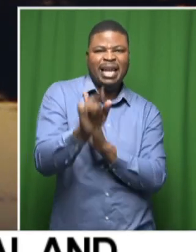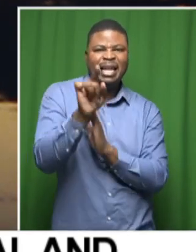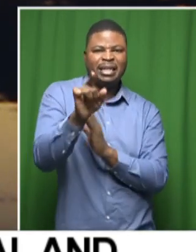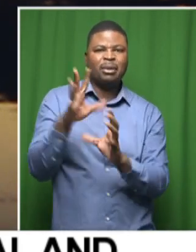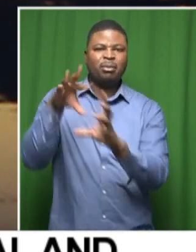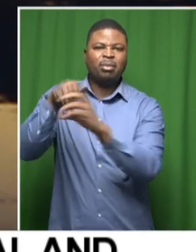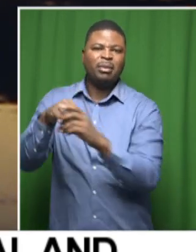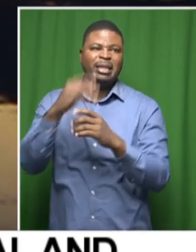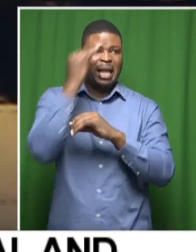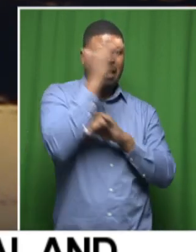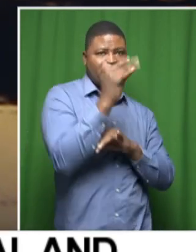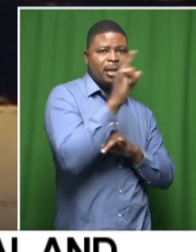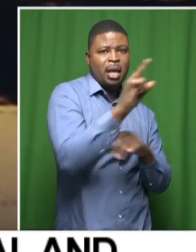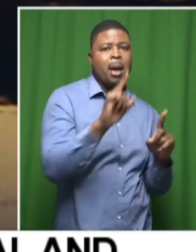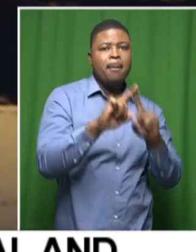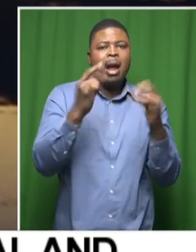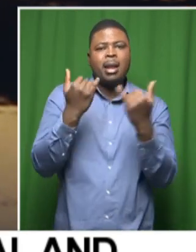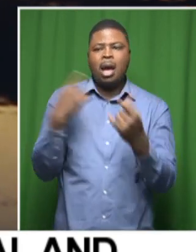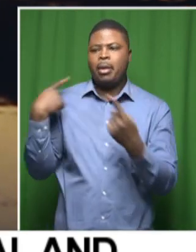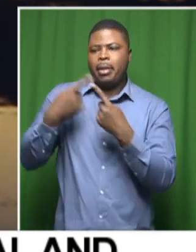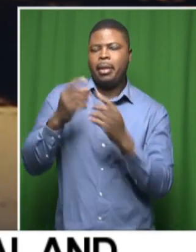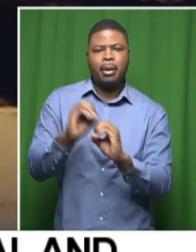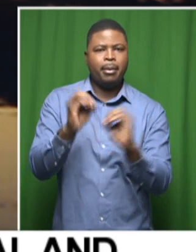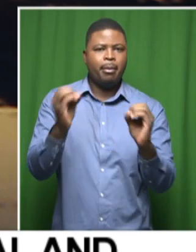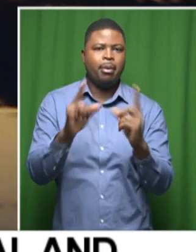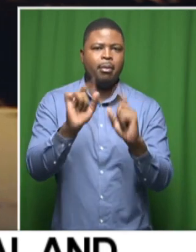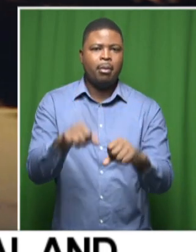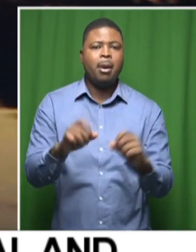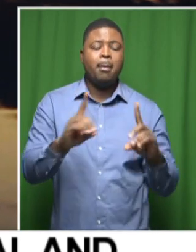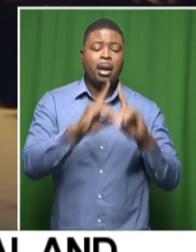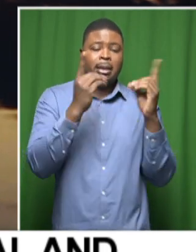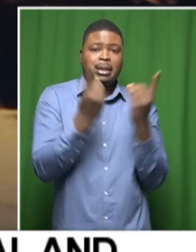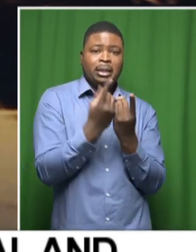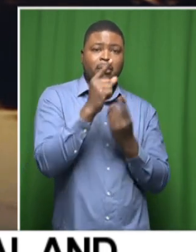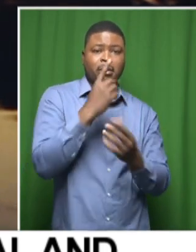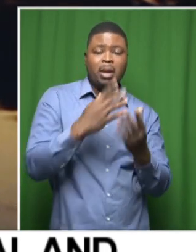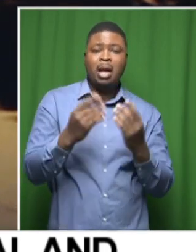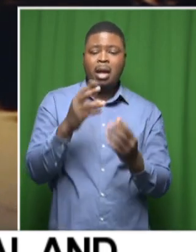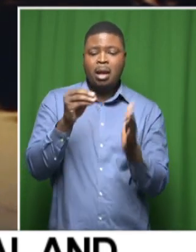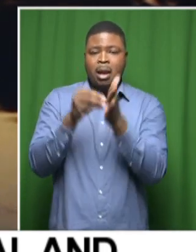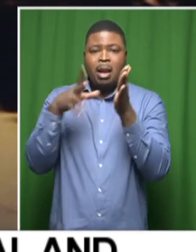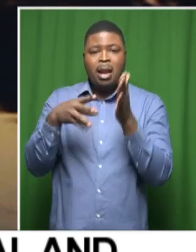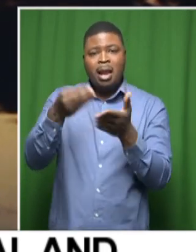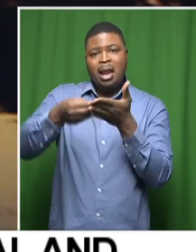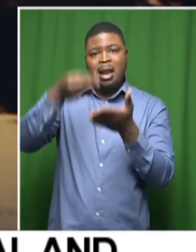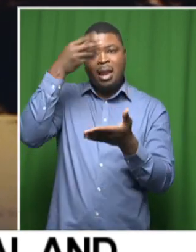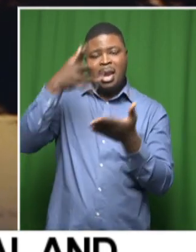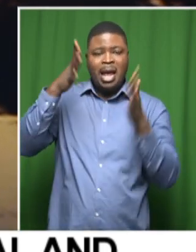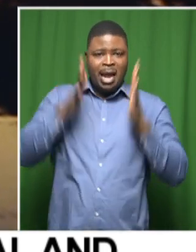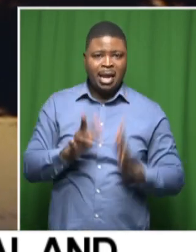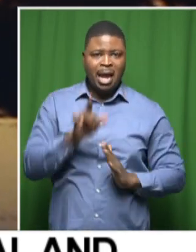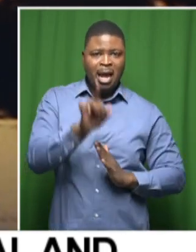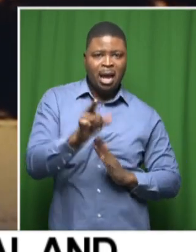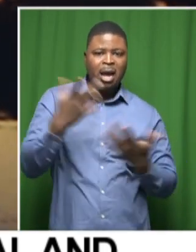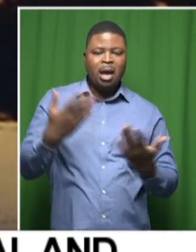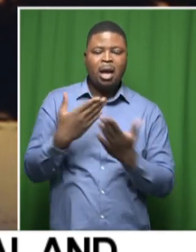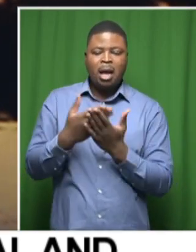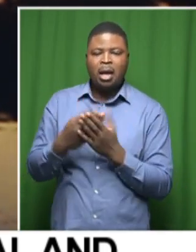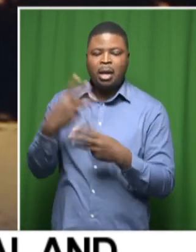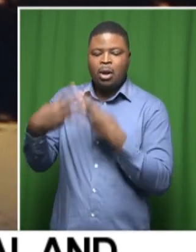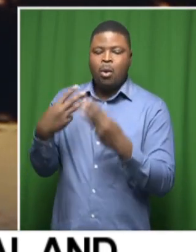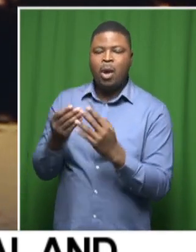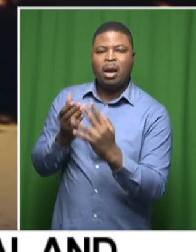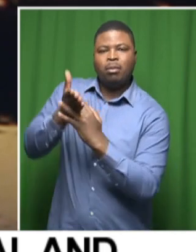not available in the national curriculum. According to the department, learners' opportunities to enter the job market and participate